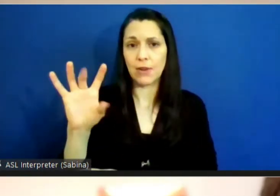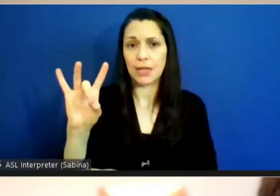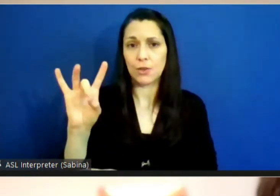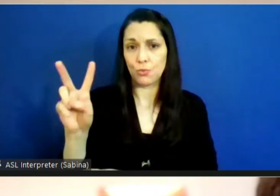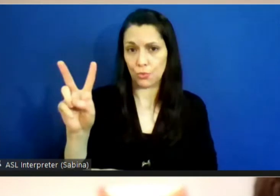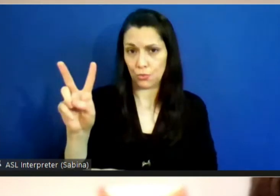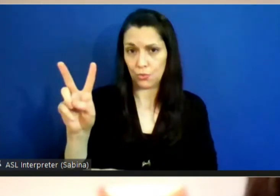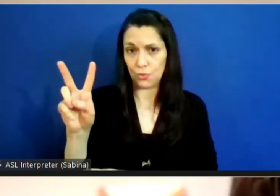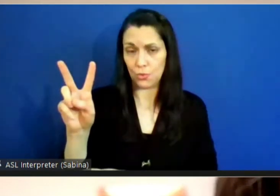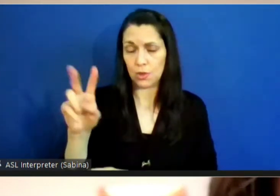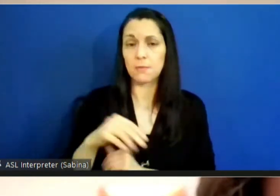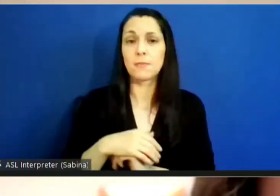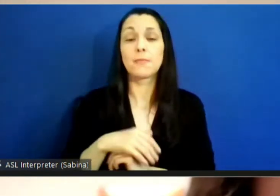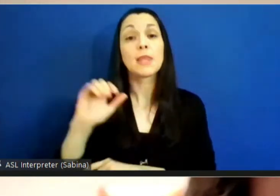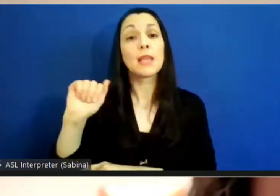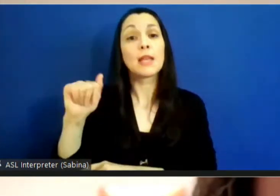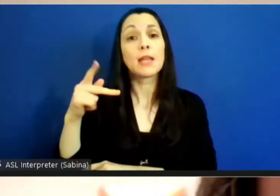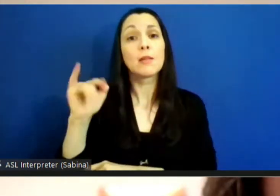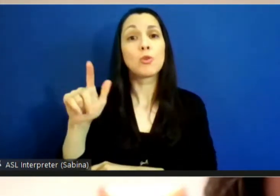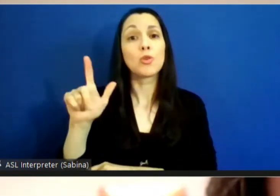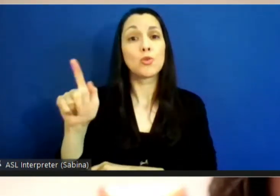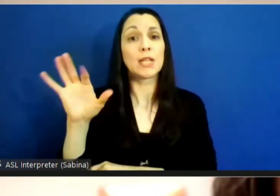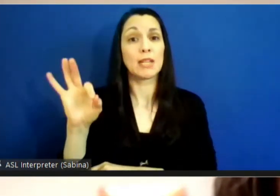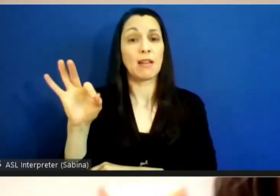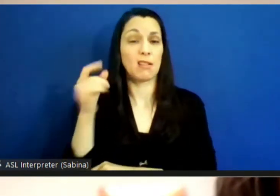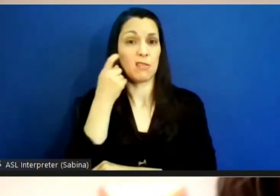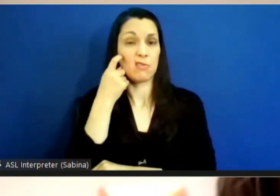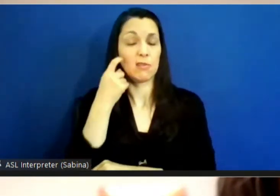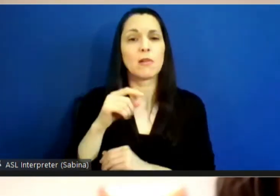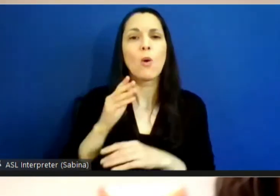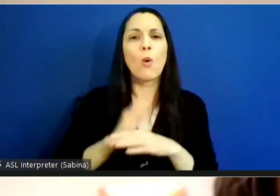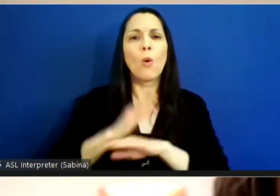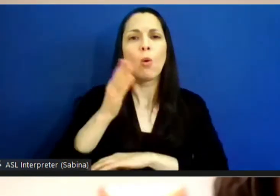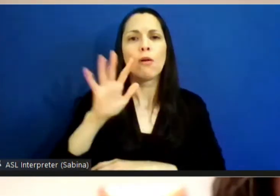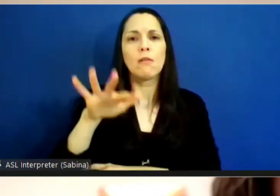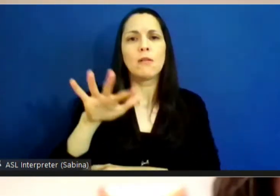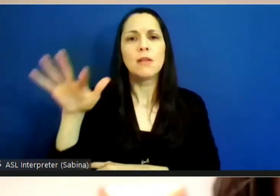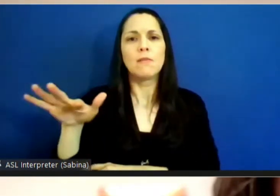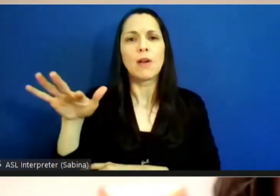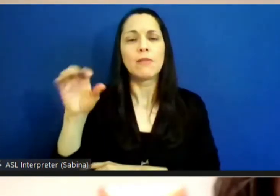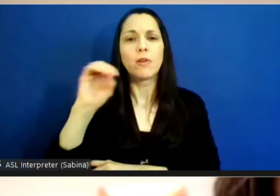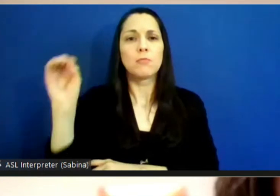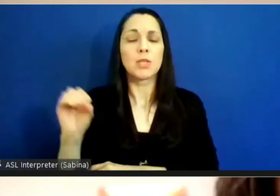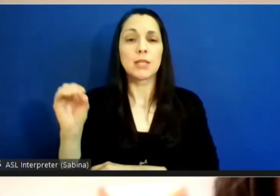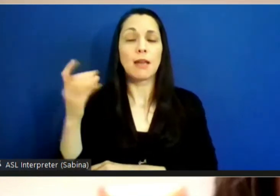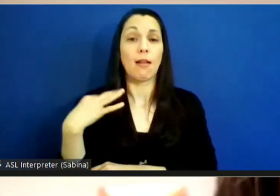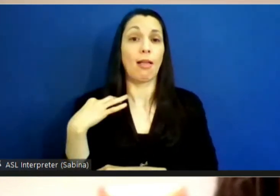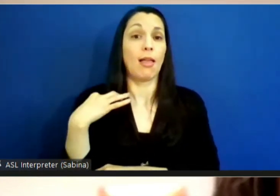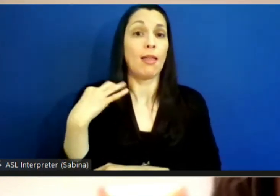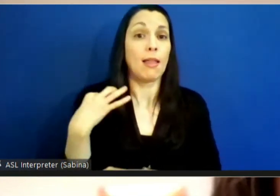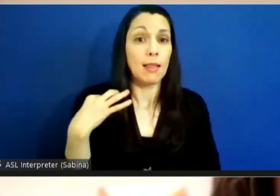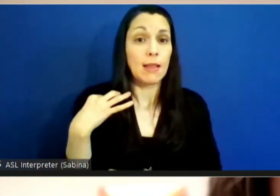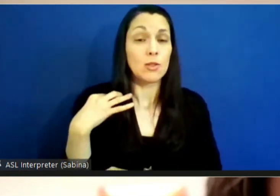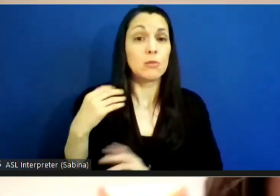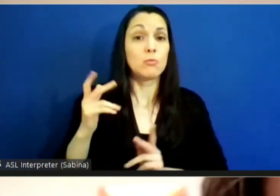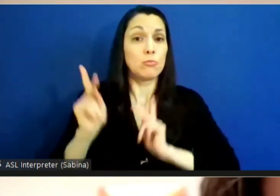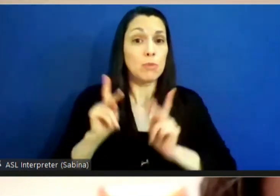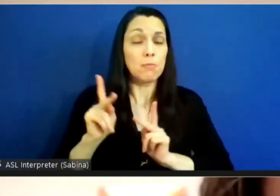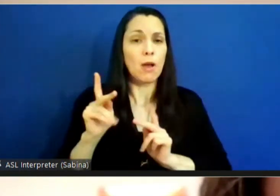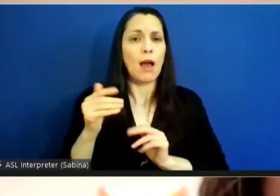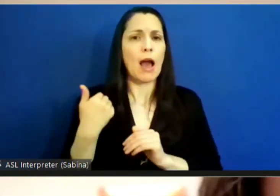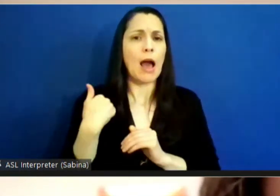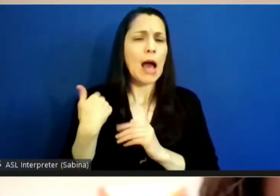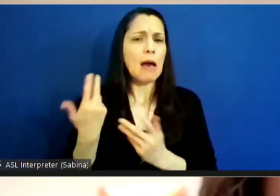68,582. As of April 29th, over 55% of eligible citizens have had at least one